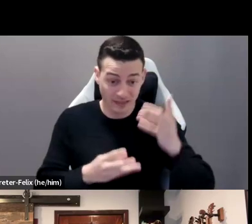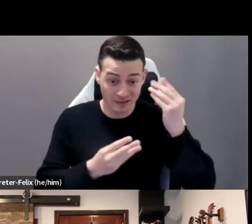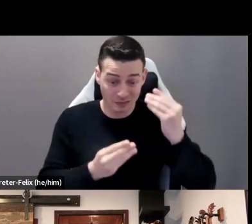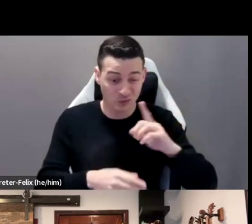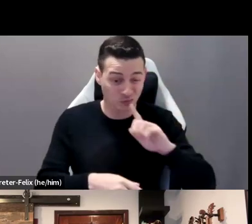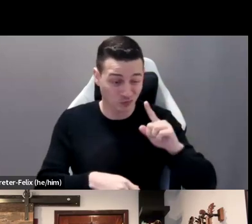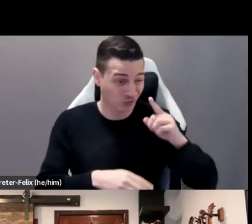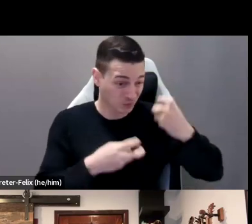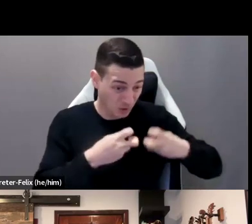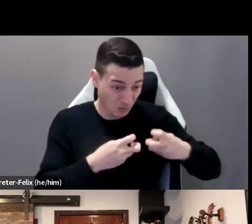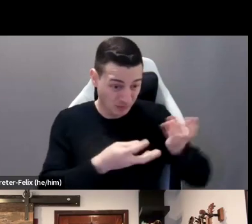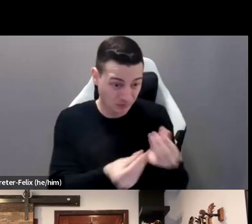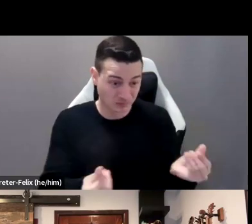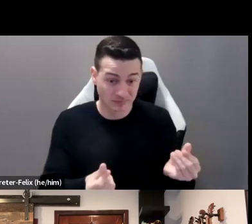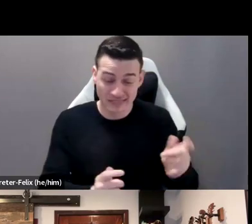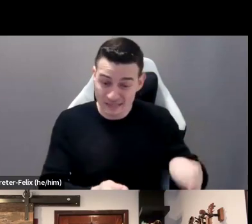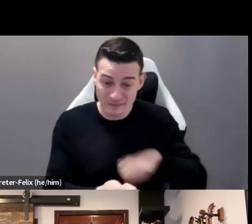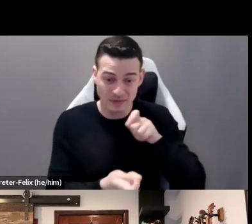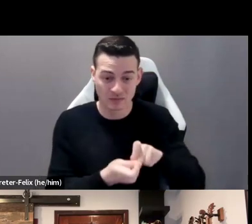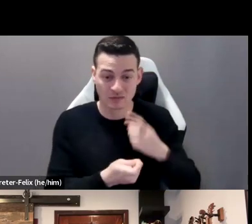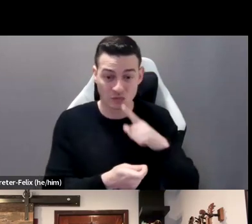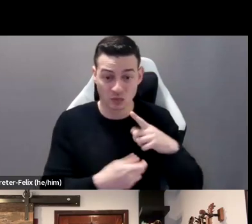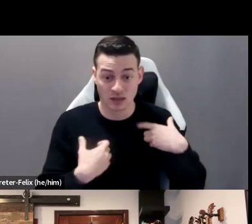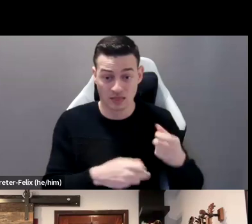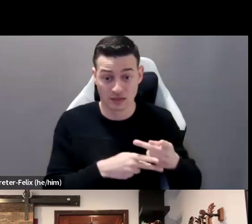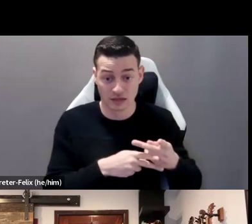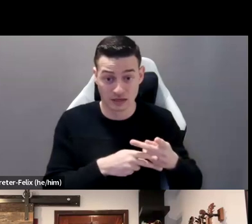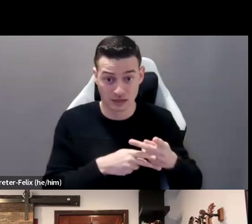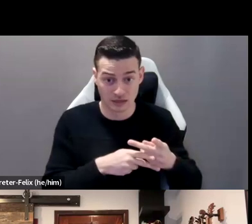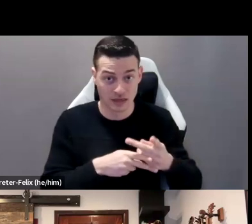especially around LGBTQIA+ healthcare.